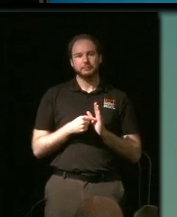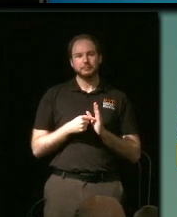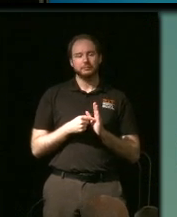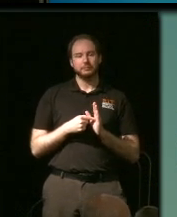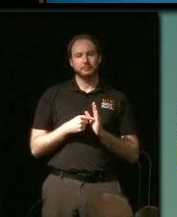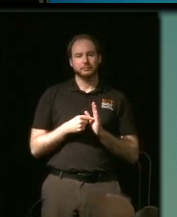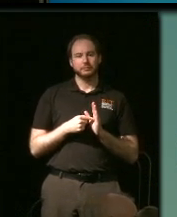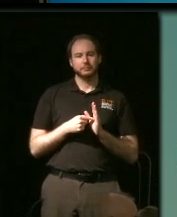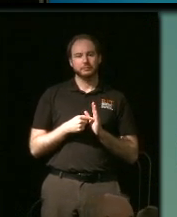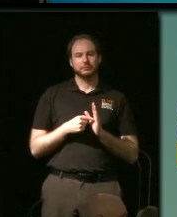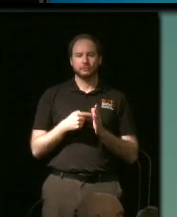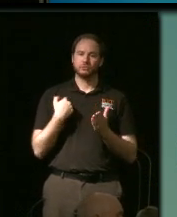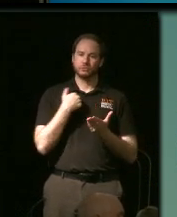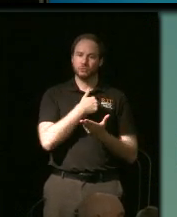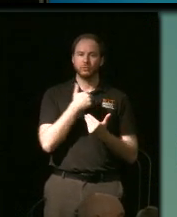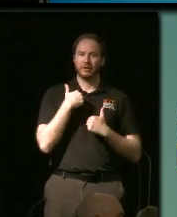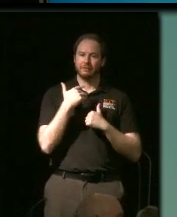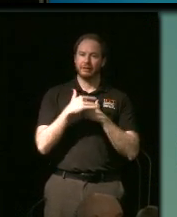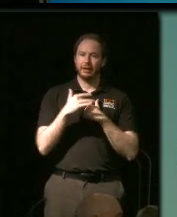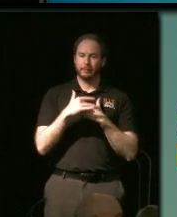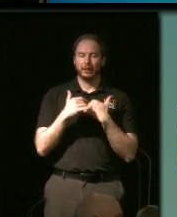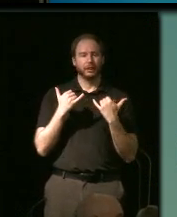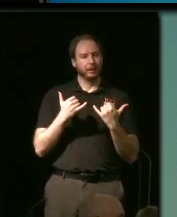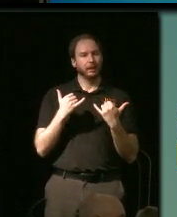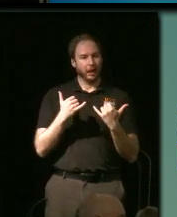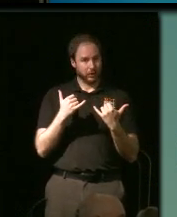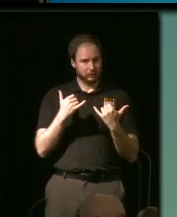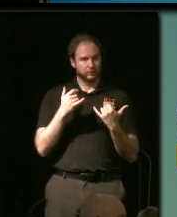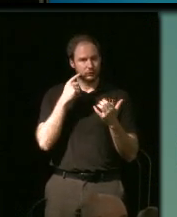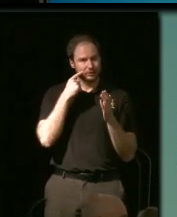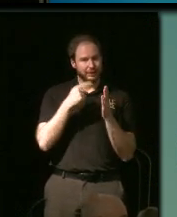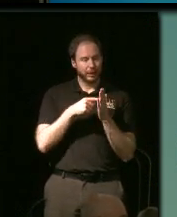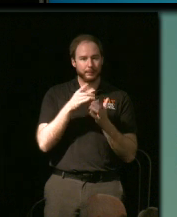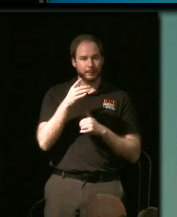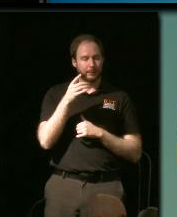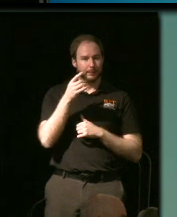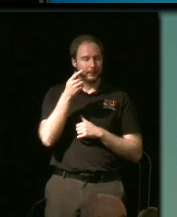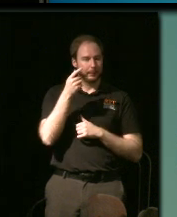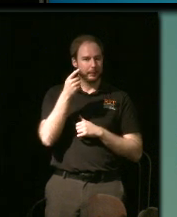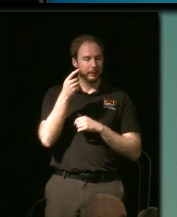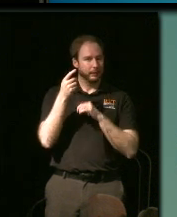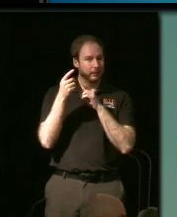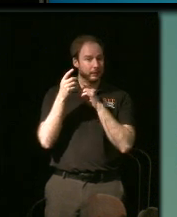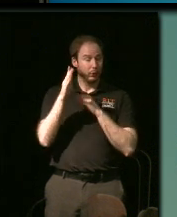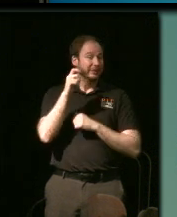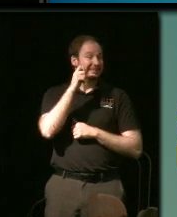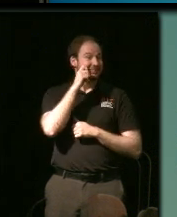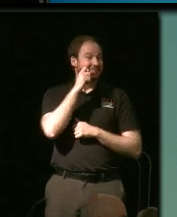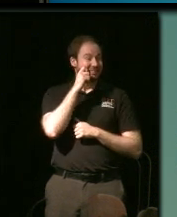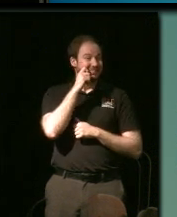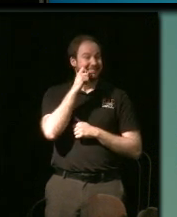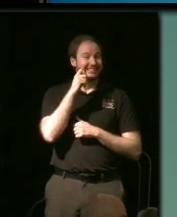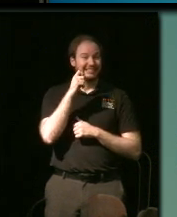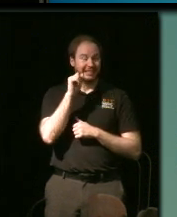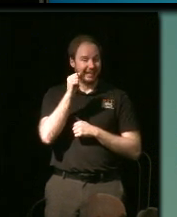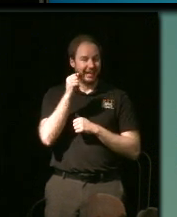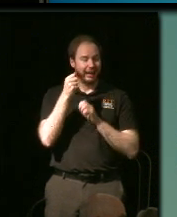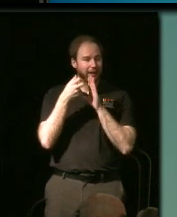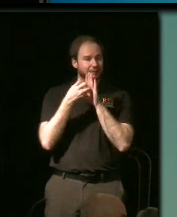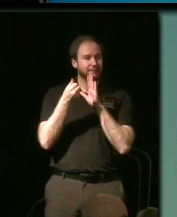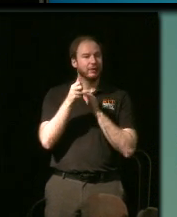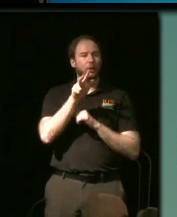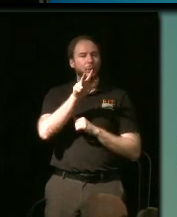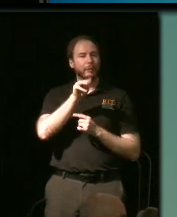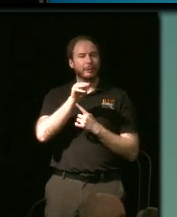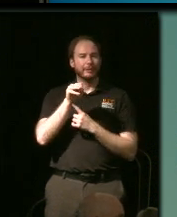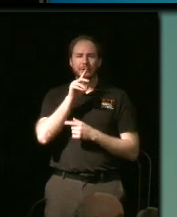we have available to us now the ability to take a tiny little biopsy of your skin, 3 millimeters. It